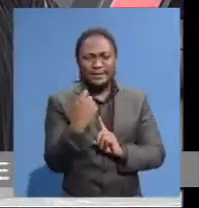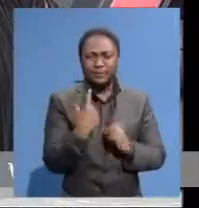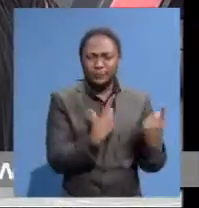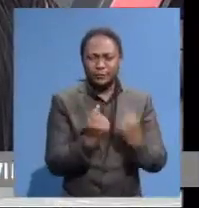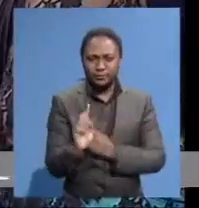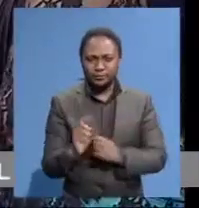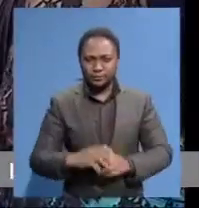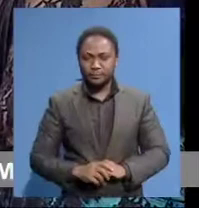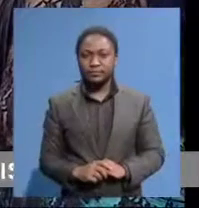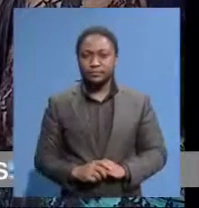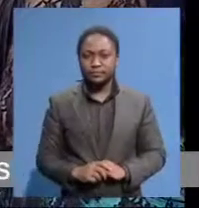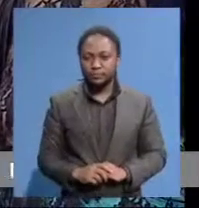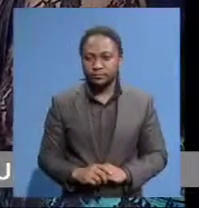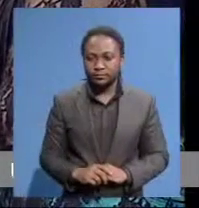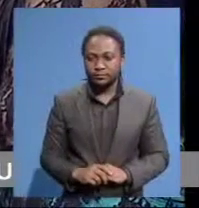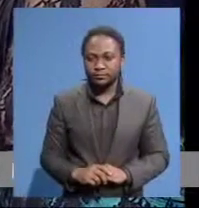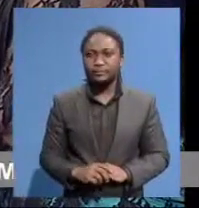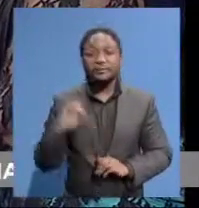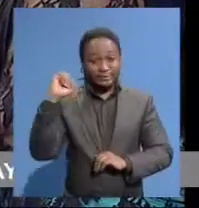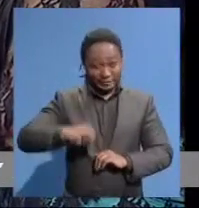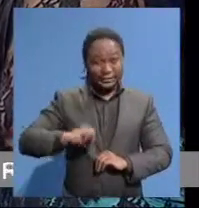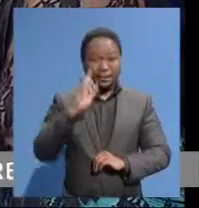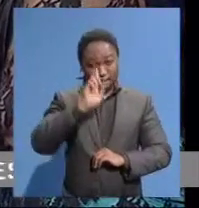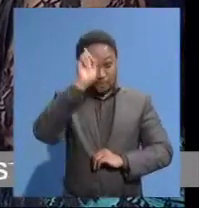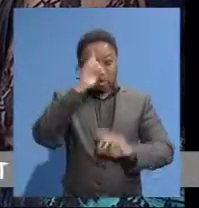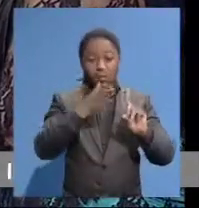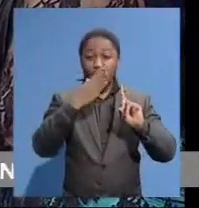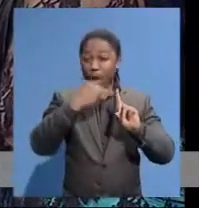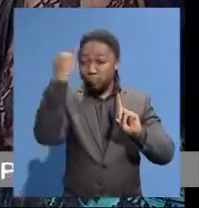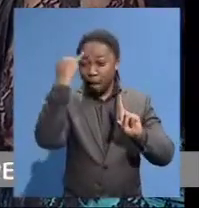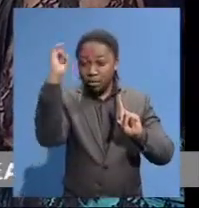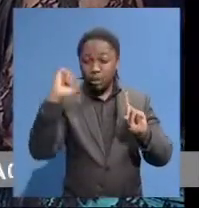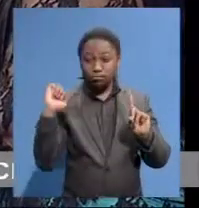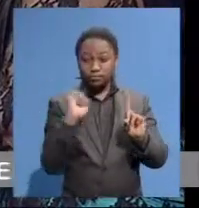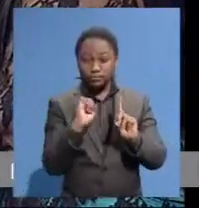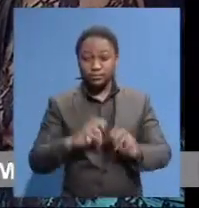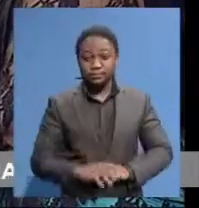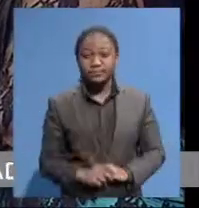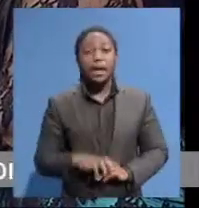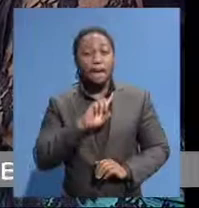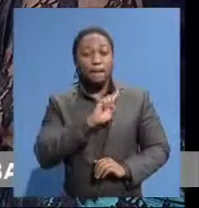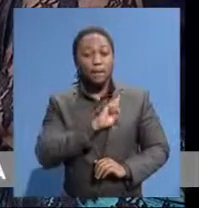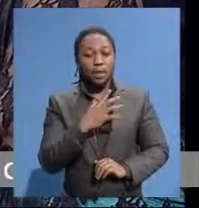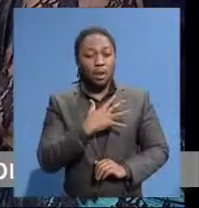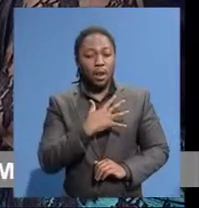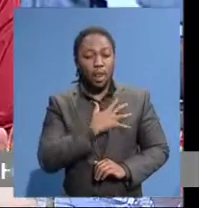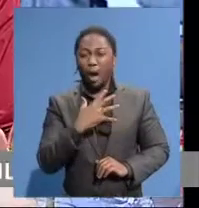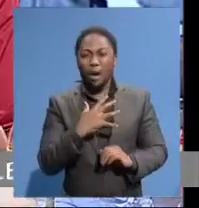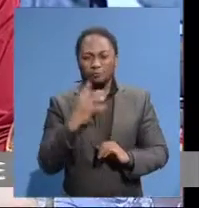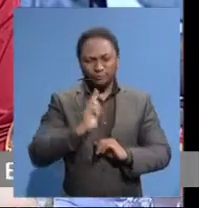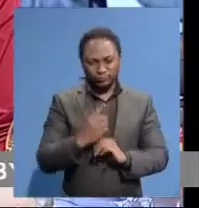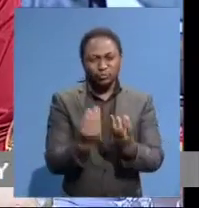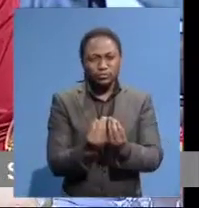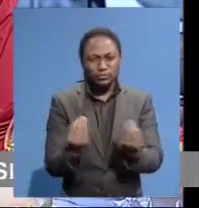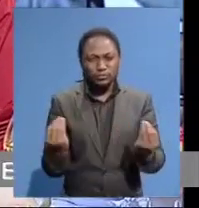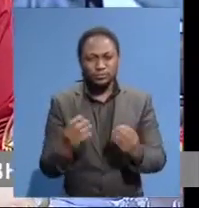remark here. Yeah. That's his idea. You know, he's a very sensitive person. He loves children. And I think if you go into the website of